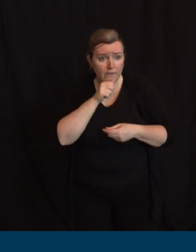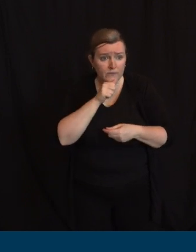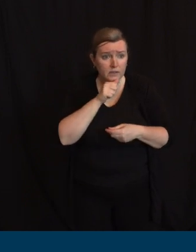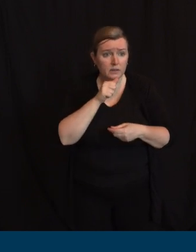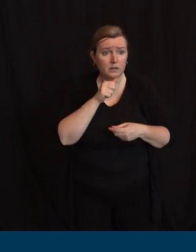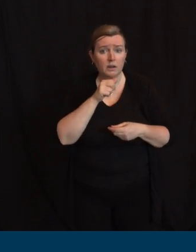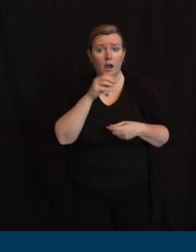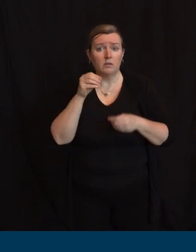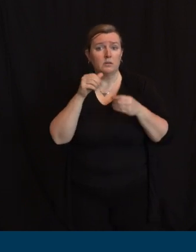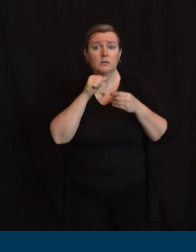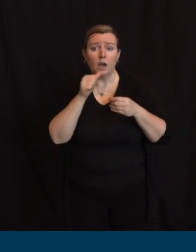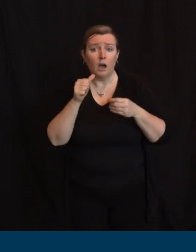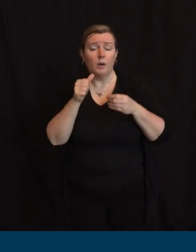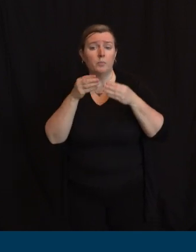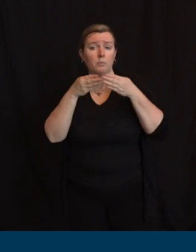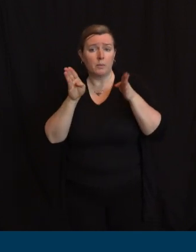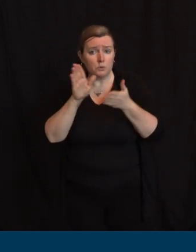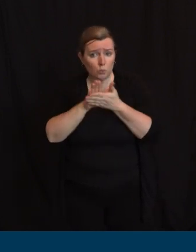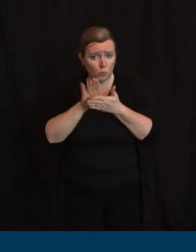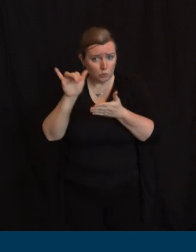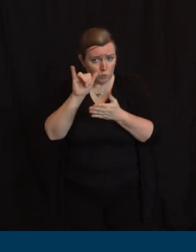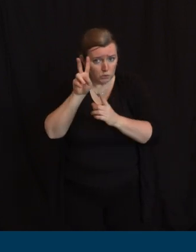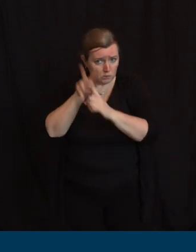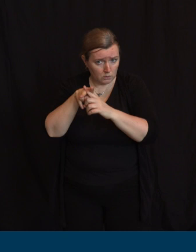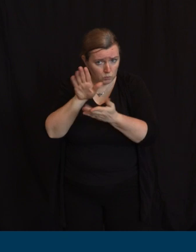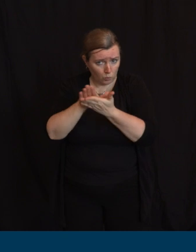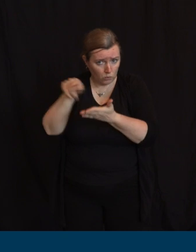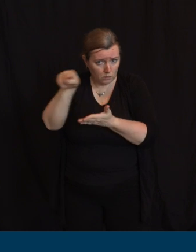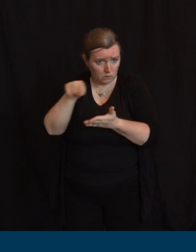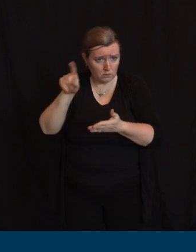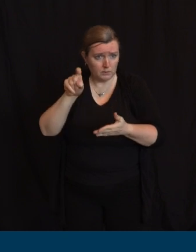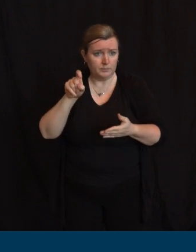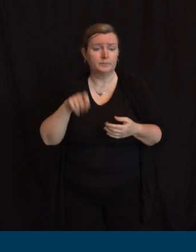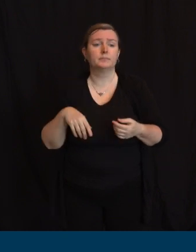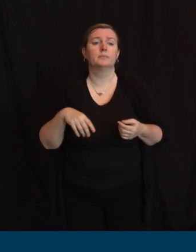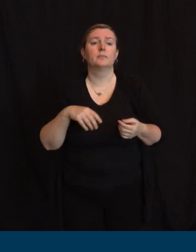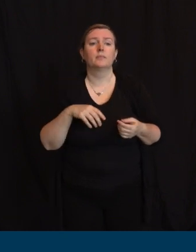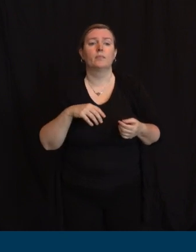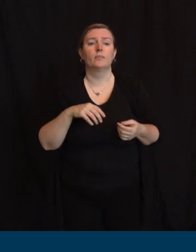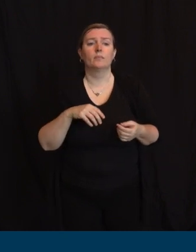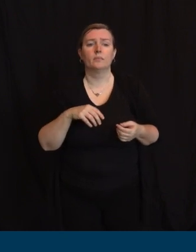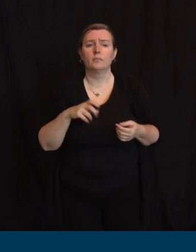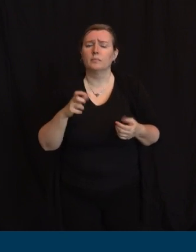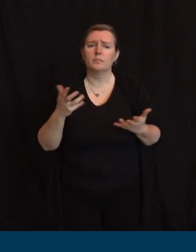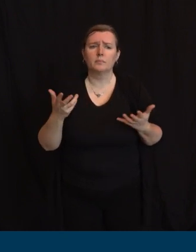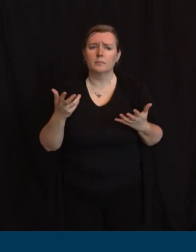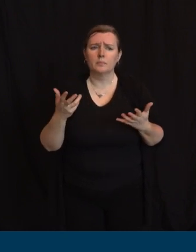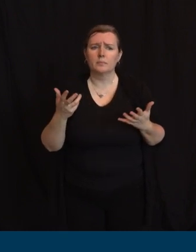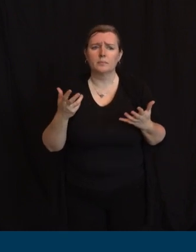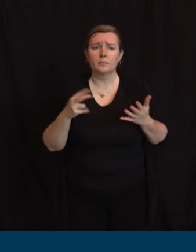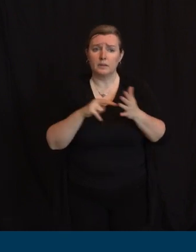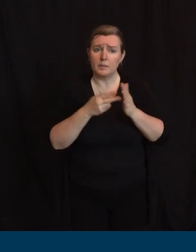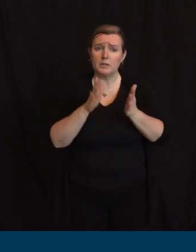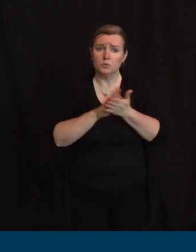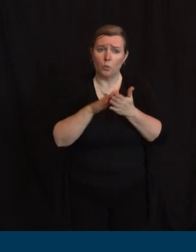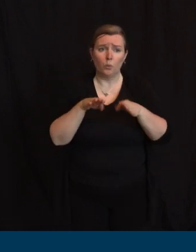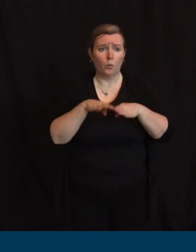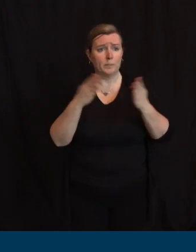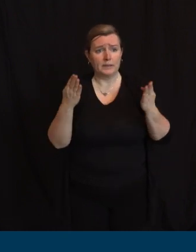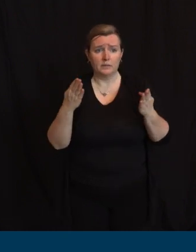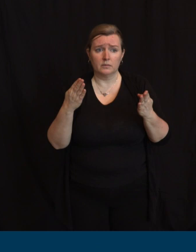15th date, does that telegraph anything about the rest of the state opening up at that time, or the possibility that would be the date? On long-term